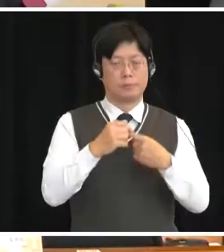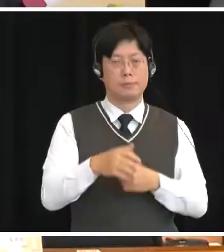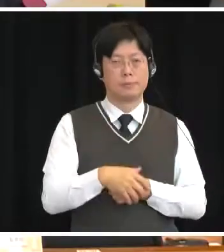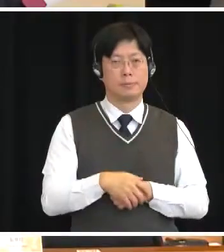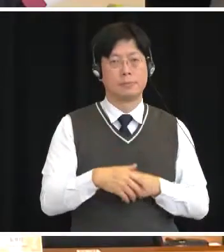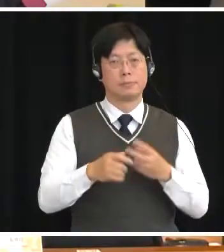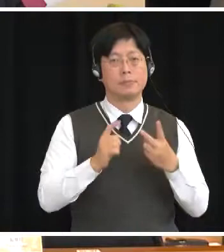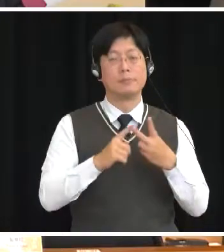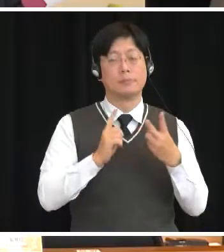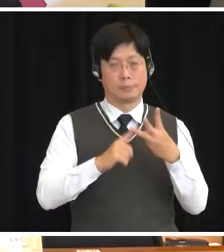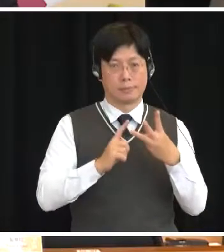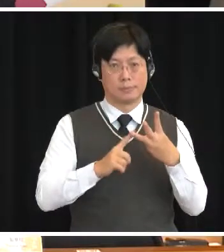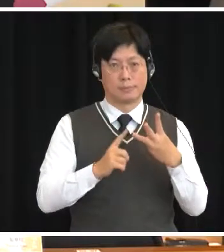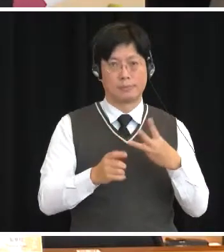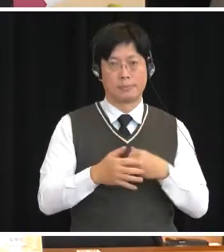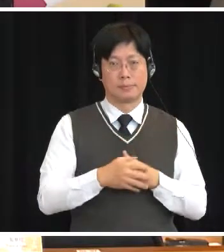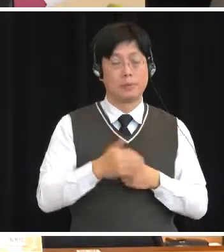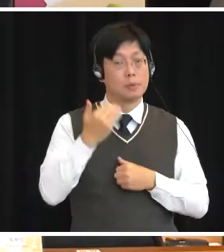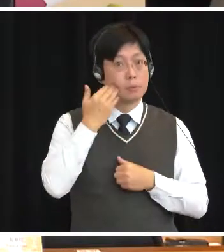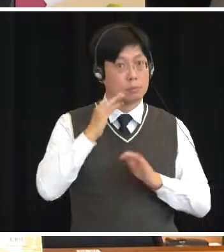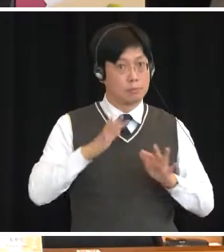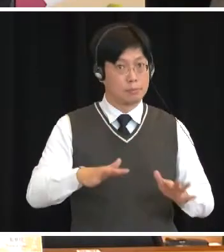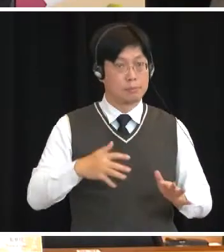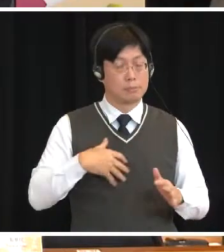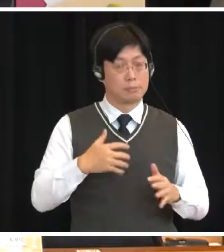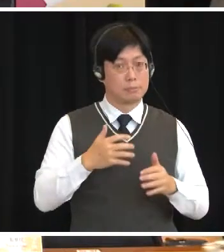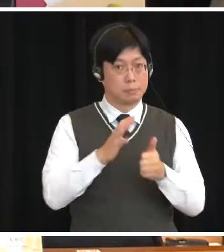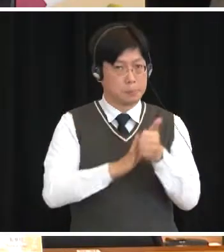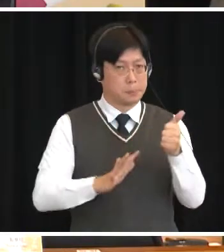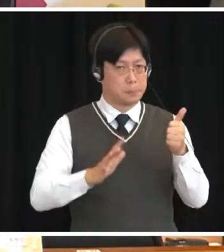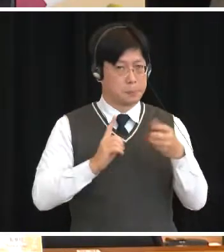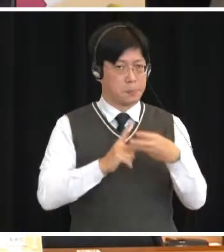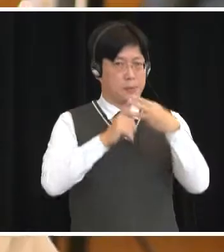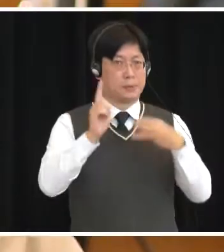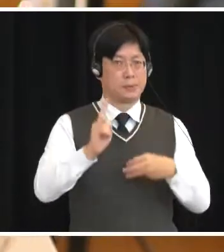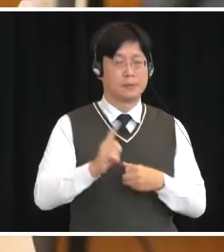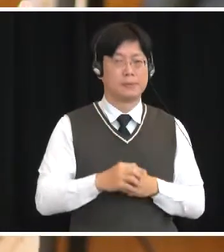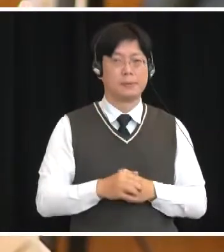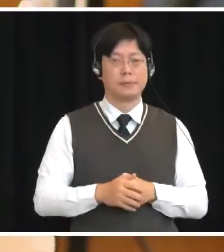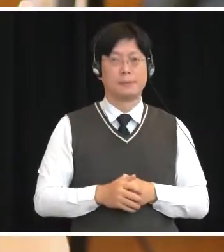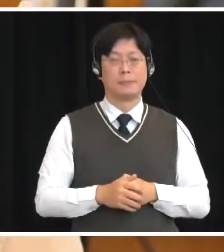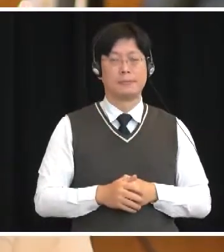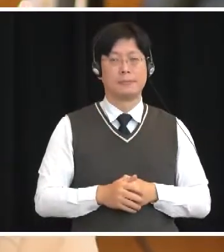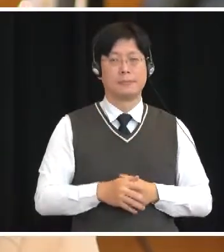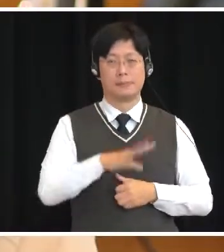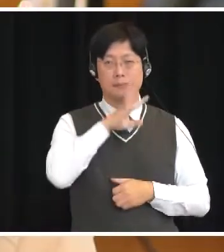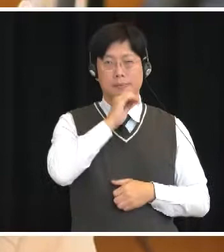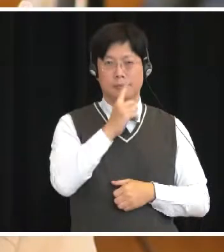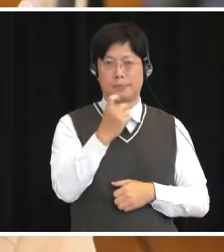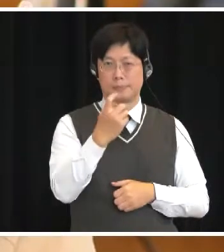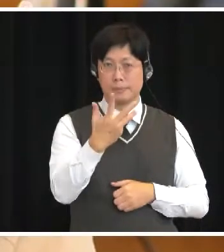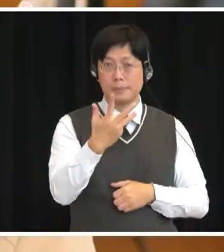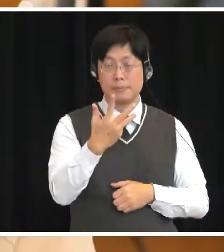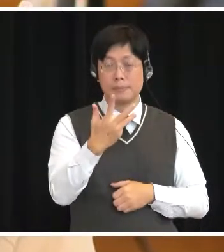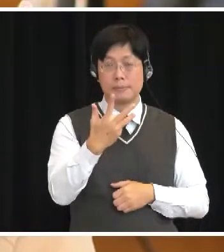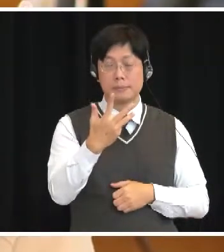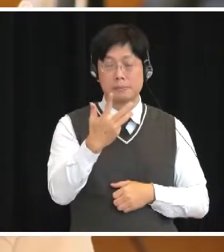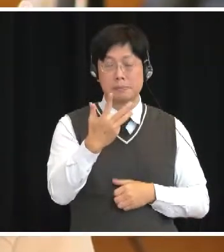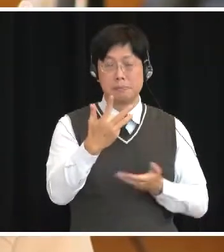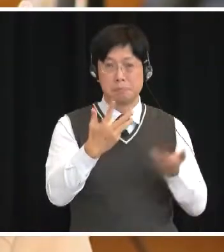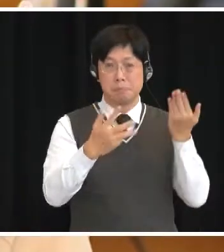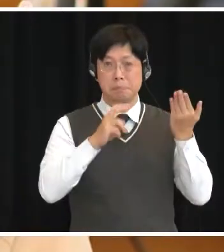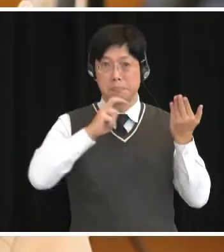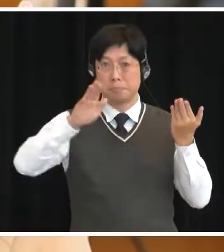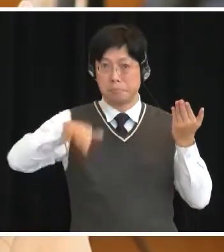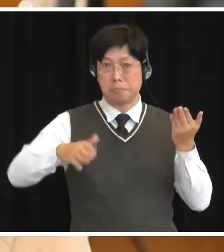be the prerequisite to protect the rights of the child. So now, the crux of the